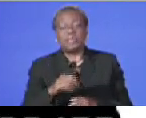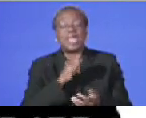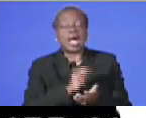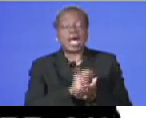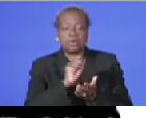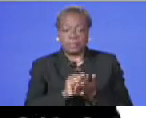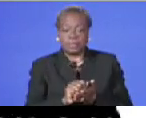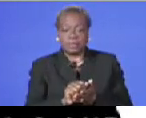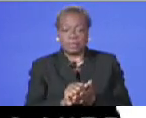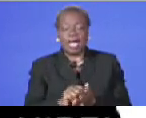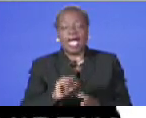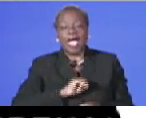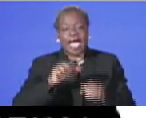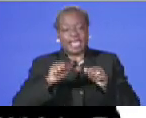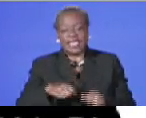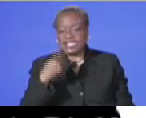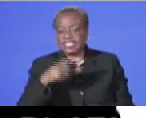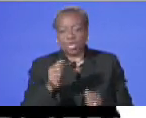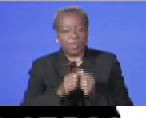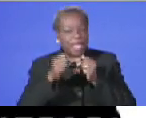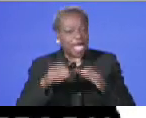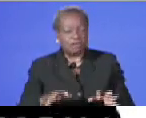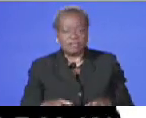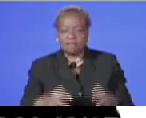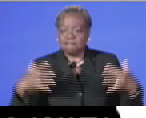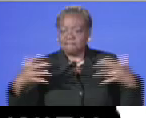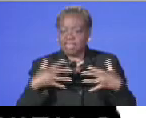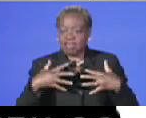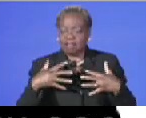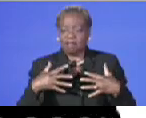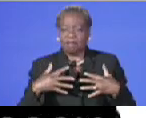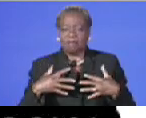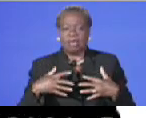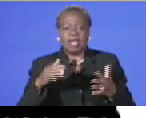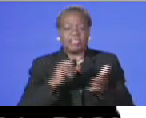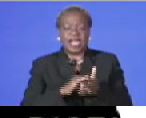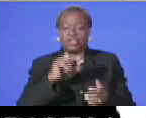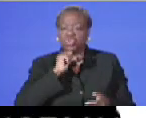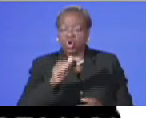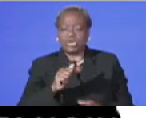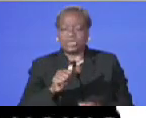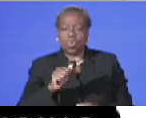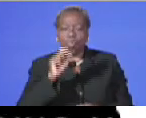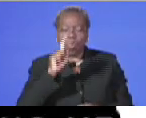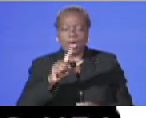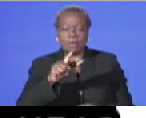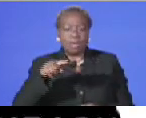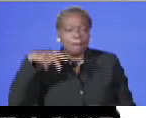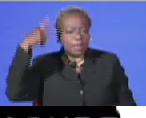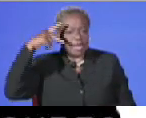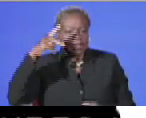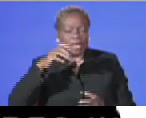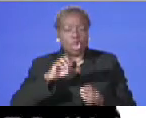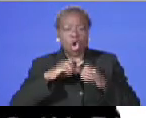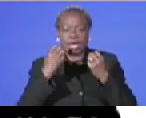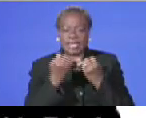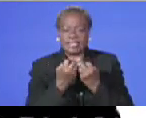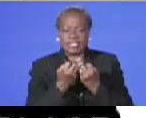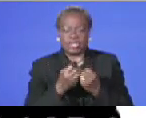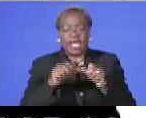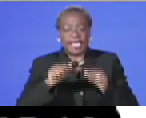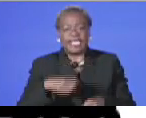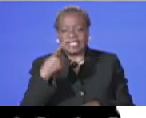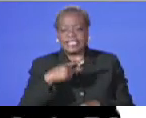And I can say without any fear of contradiction that not a single political organization in this country can say the